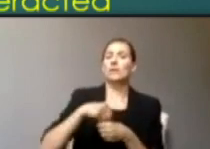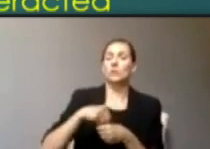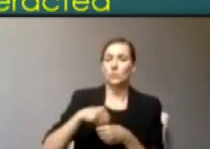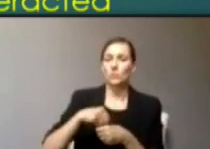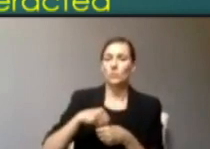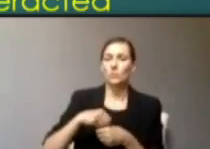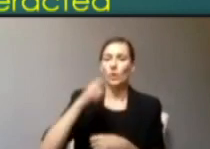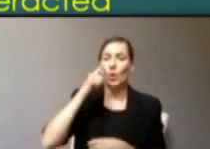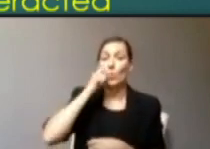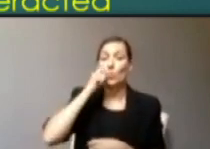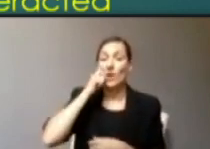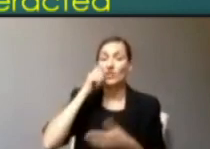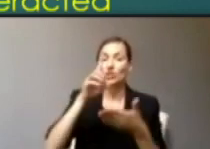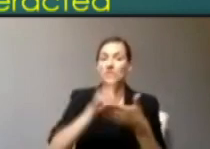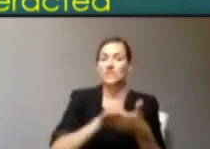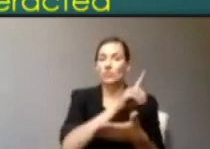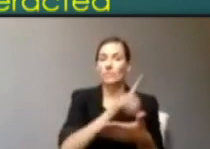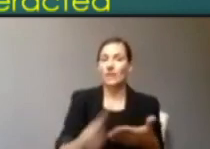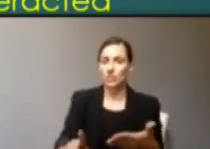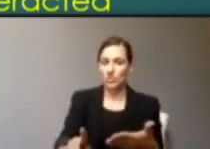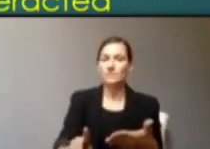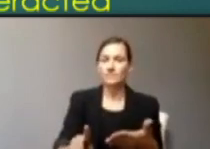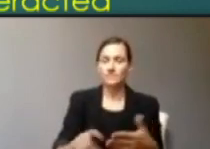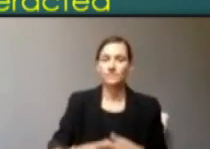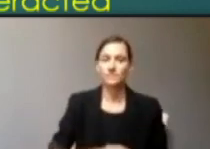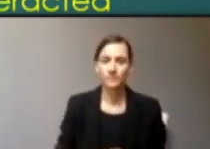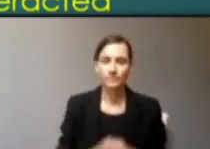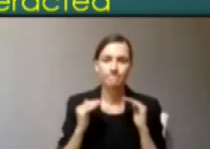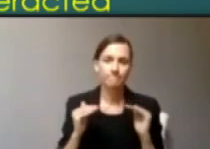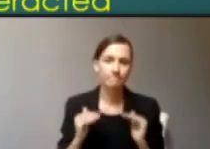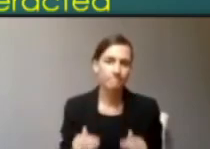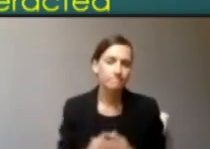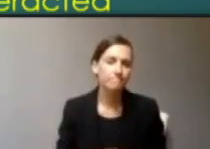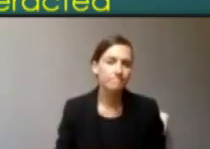challenges racial discrimination. Next slide, please.